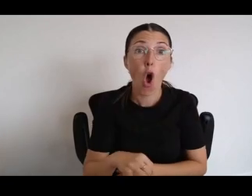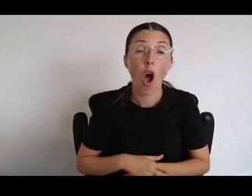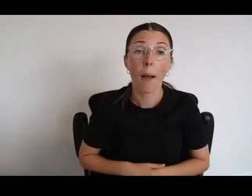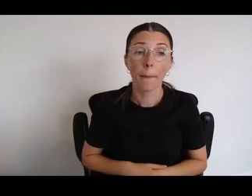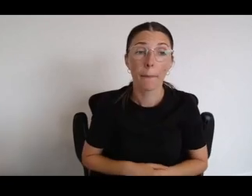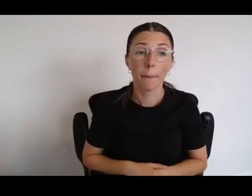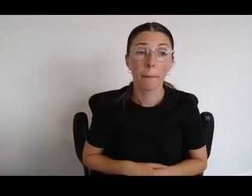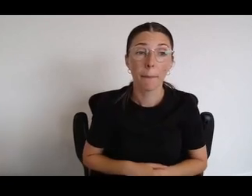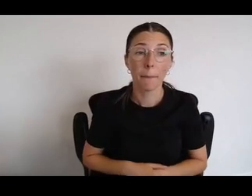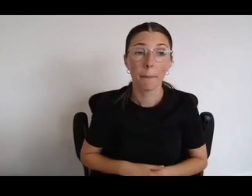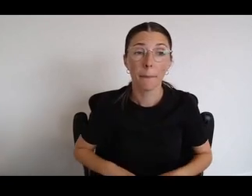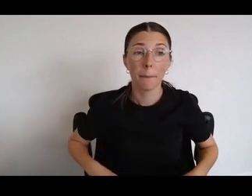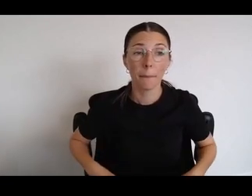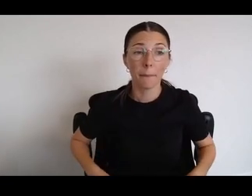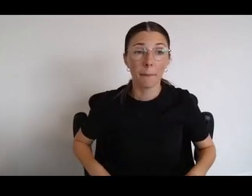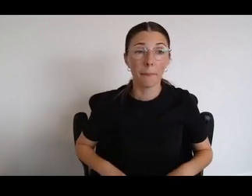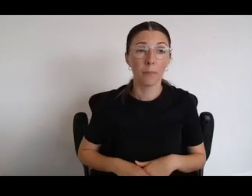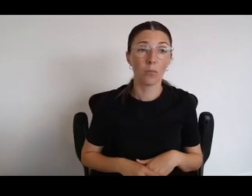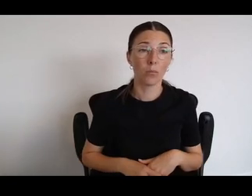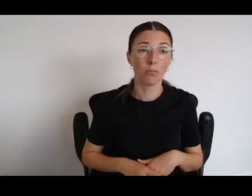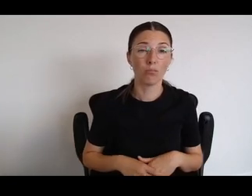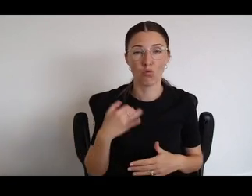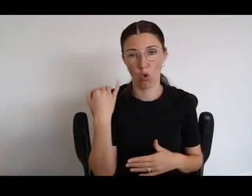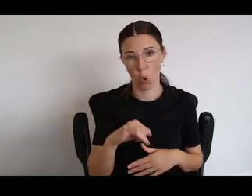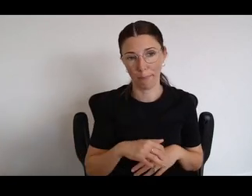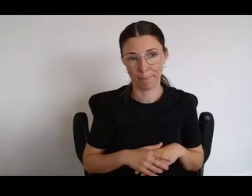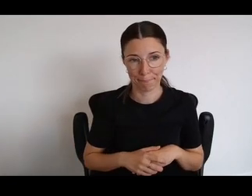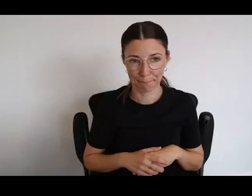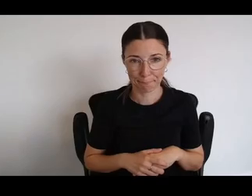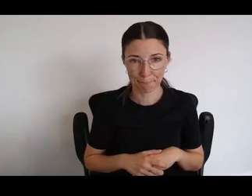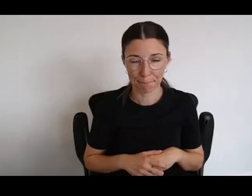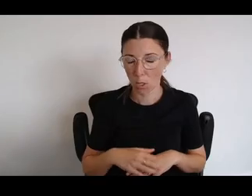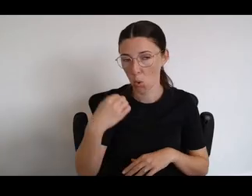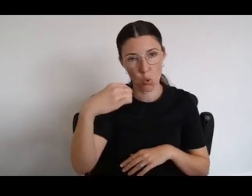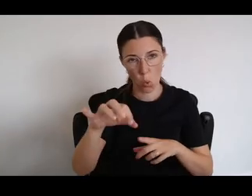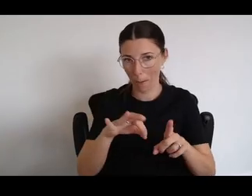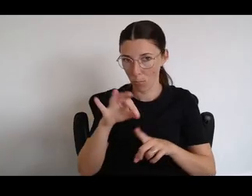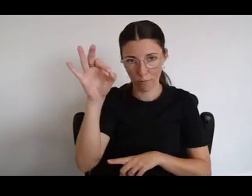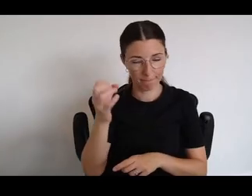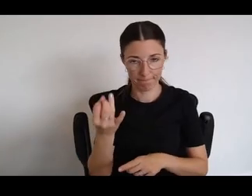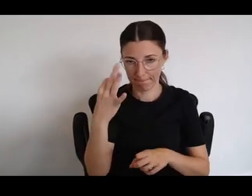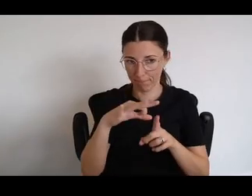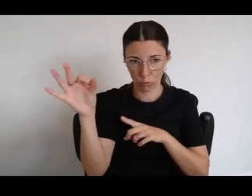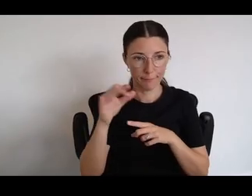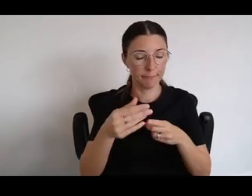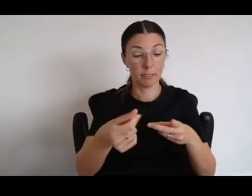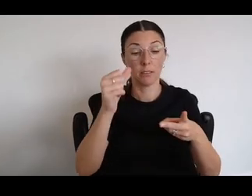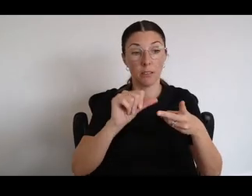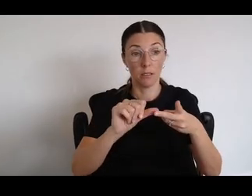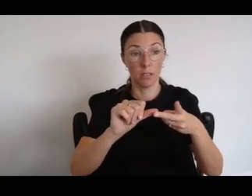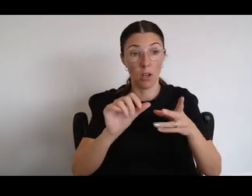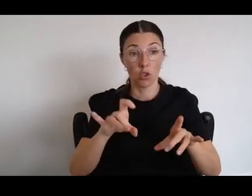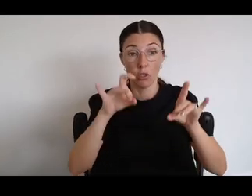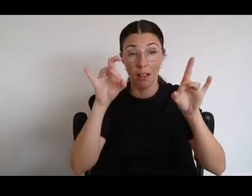Right or wrong? It is wrong. It has not improved, as you saw in these curves. Next one: Australia has